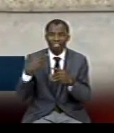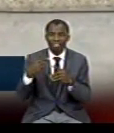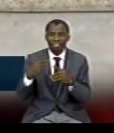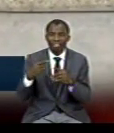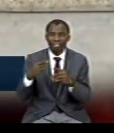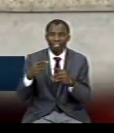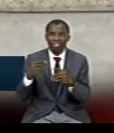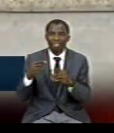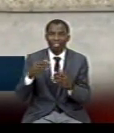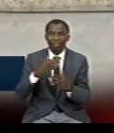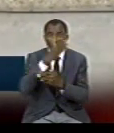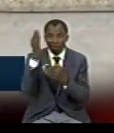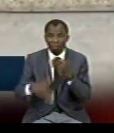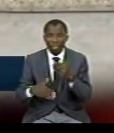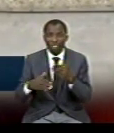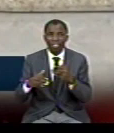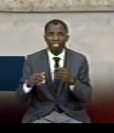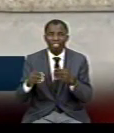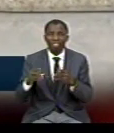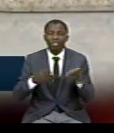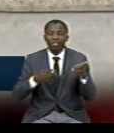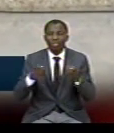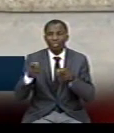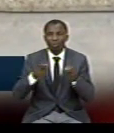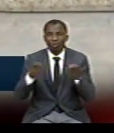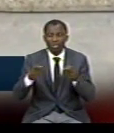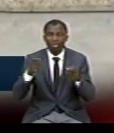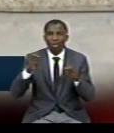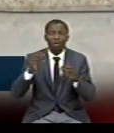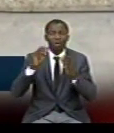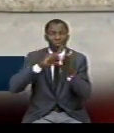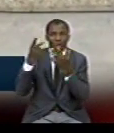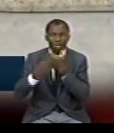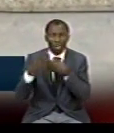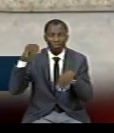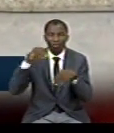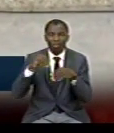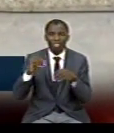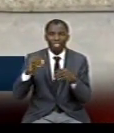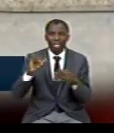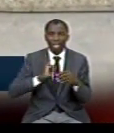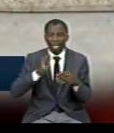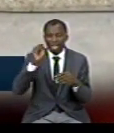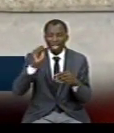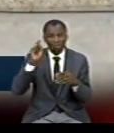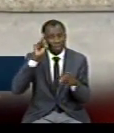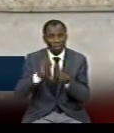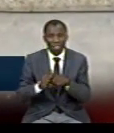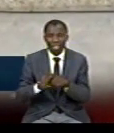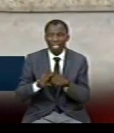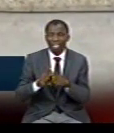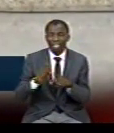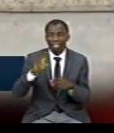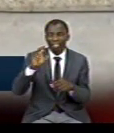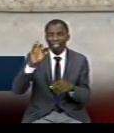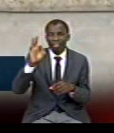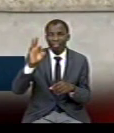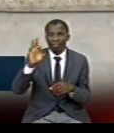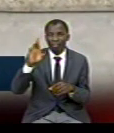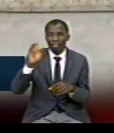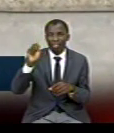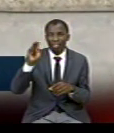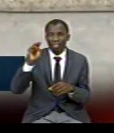last complete Dominion Crusade at Bayelsa. I am Brother Francis Nguli from Church